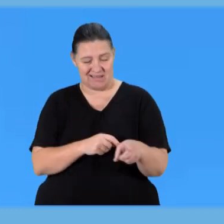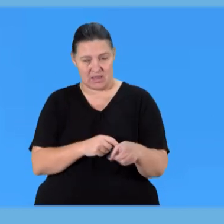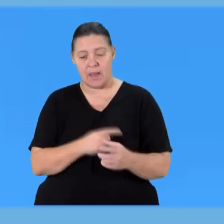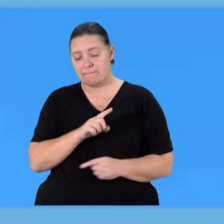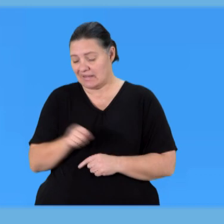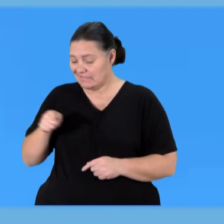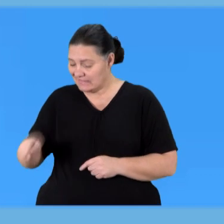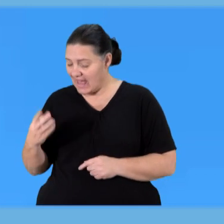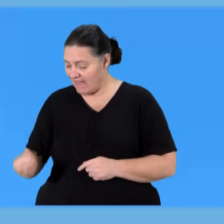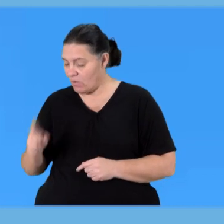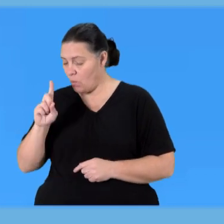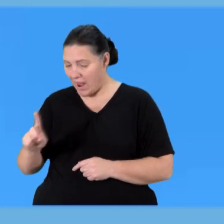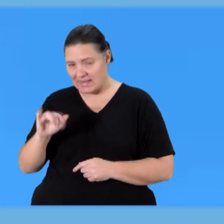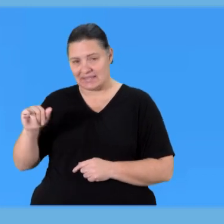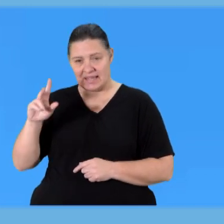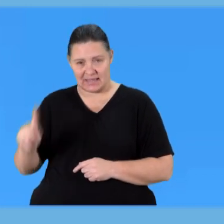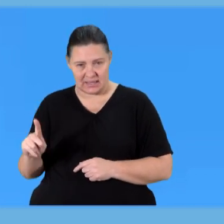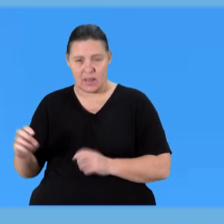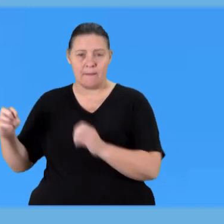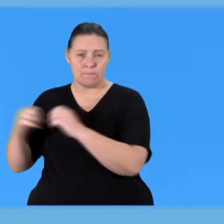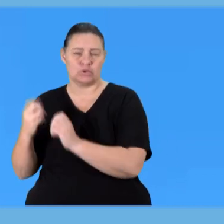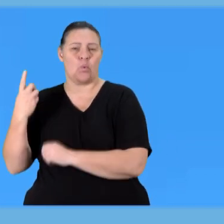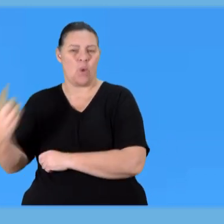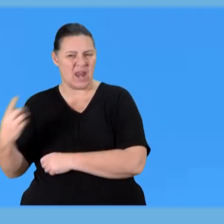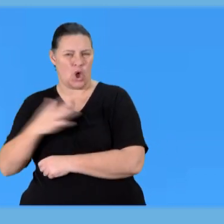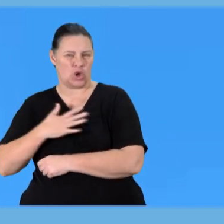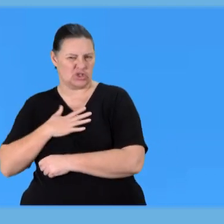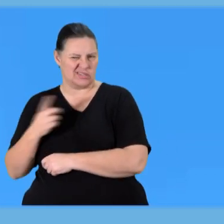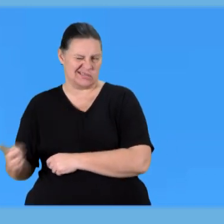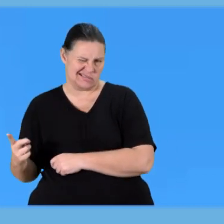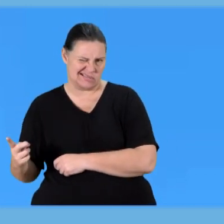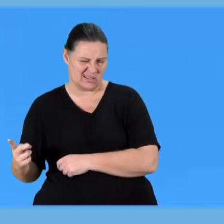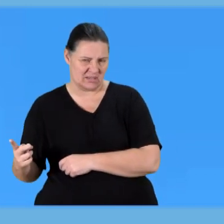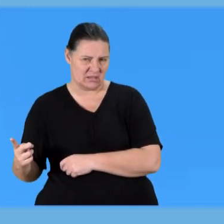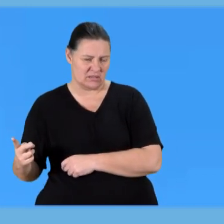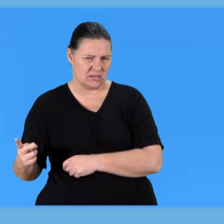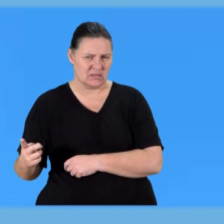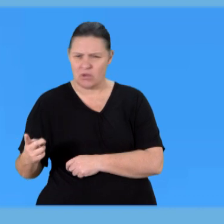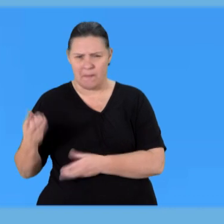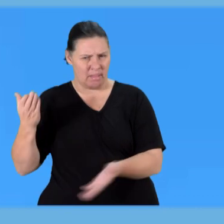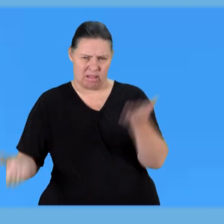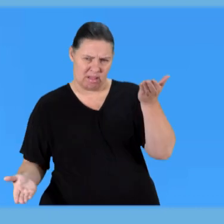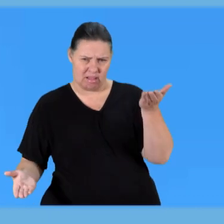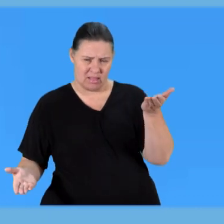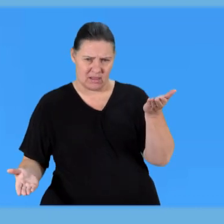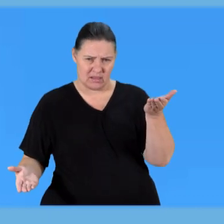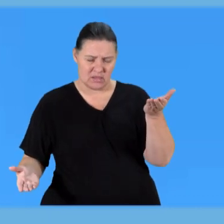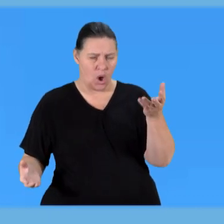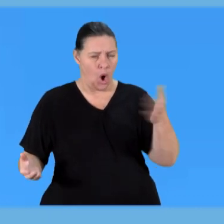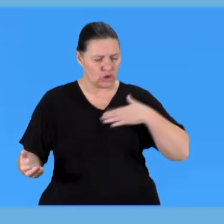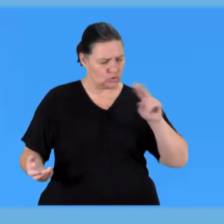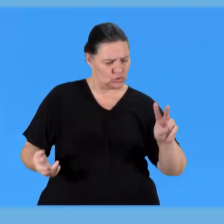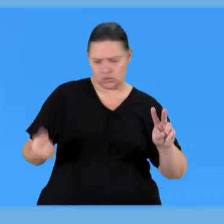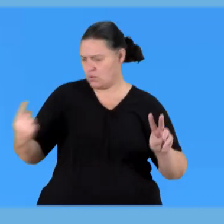I have one zinc atom bonded with one oxygen atom. So there is an imbalance between the